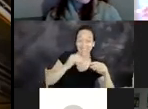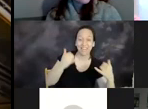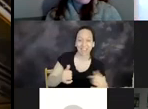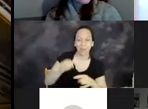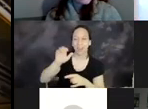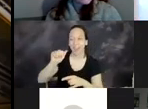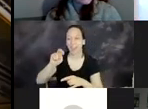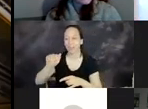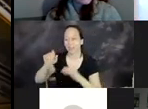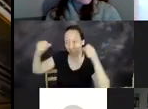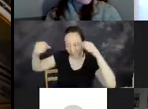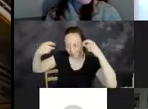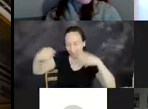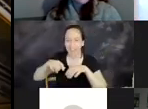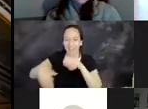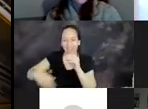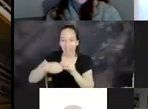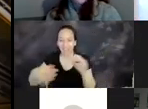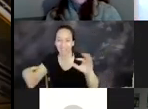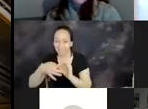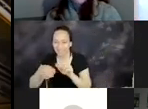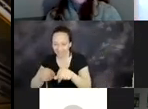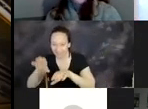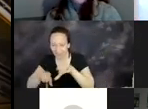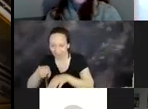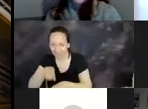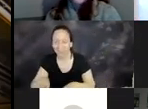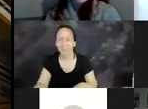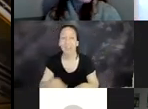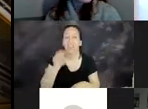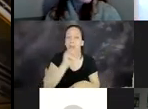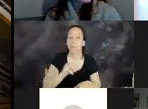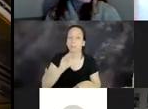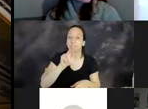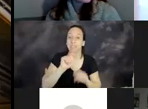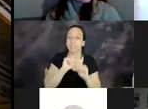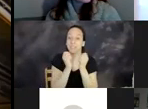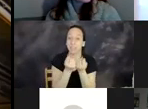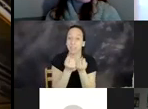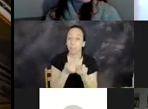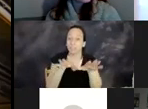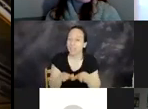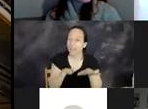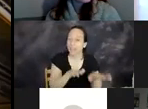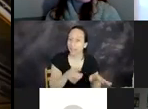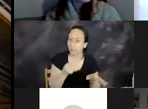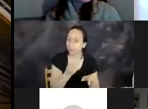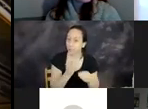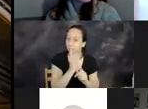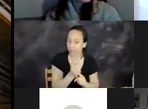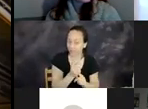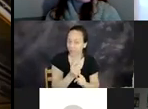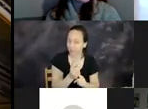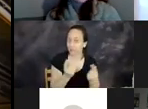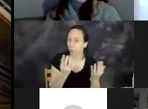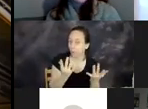click. And the MBTA team will stay here for a few minutes, but I think at this point in time, I'd love